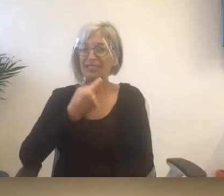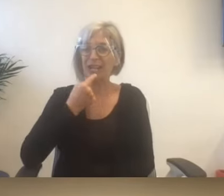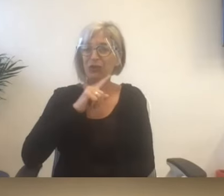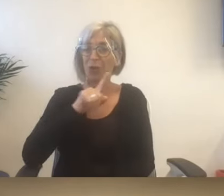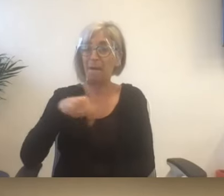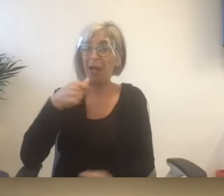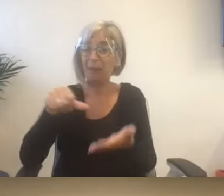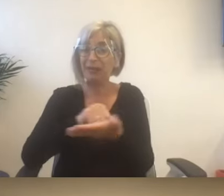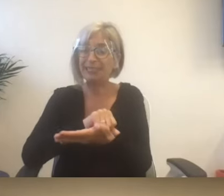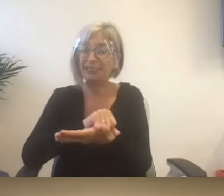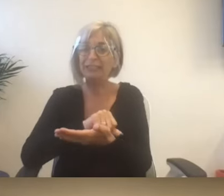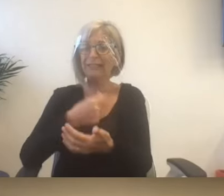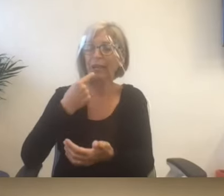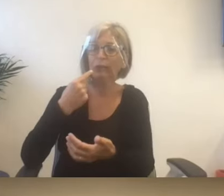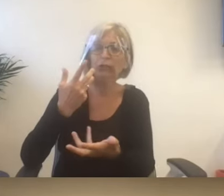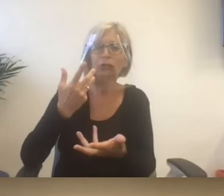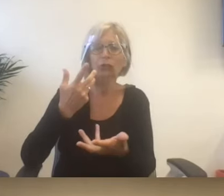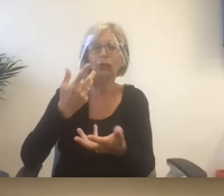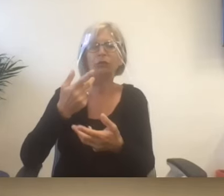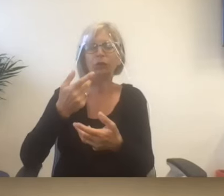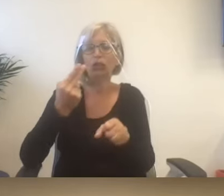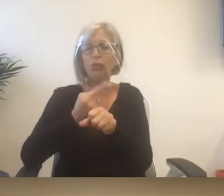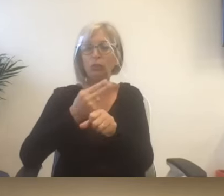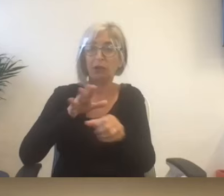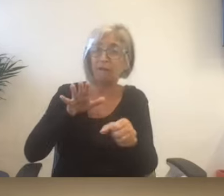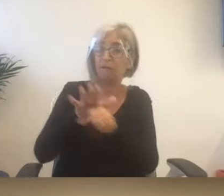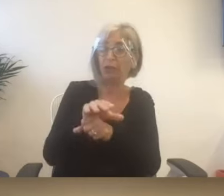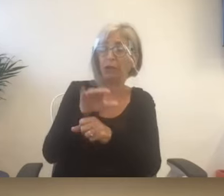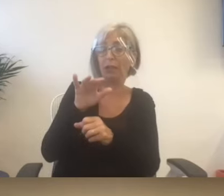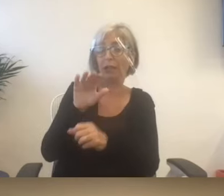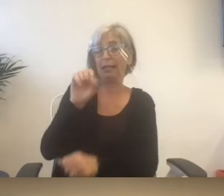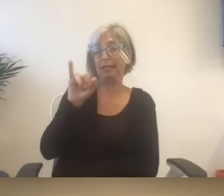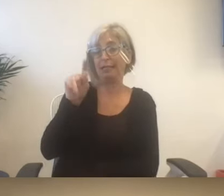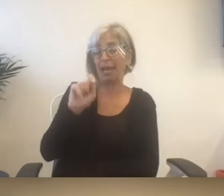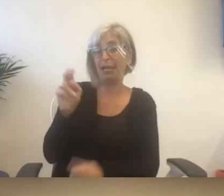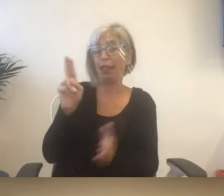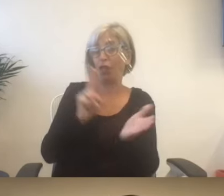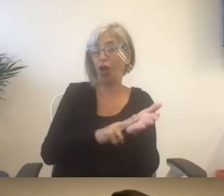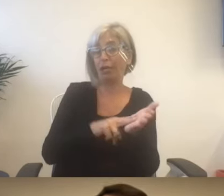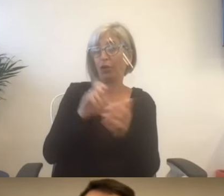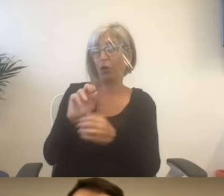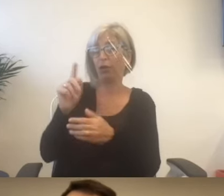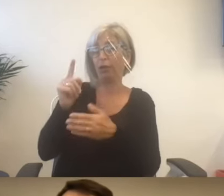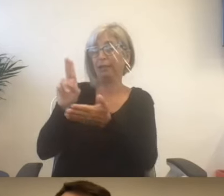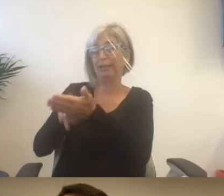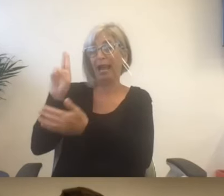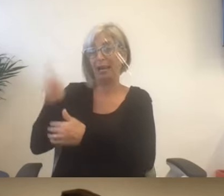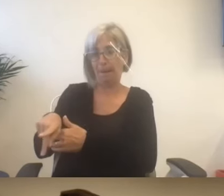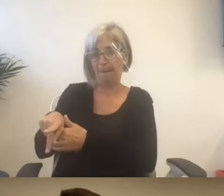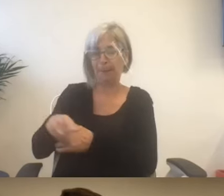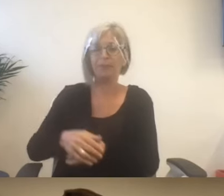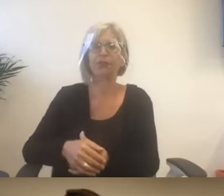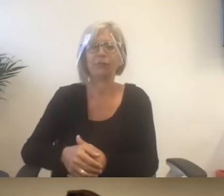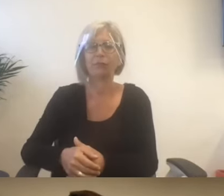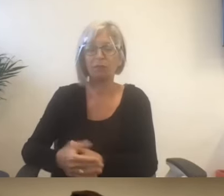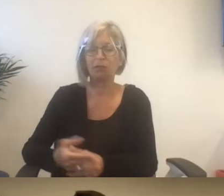about it, and it tells you in order to see the full site, log in or sign up. Now, like I said, I've been here